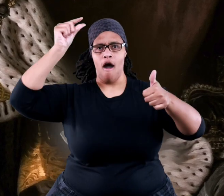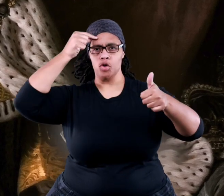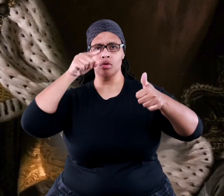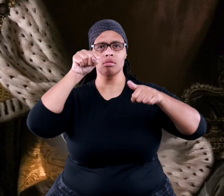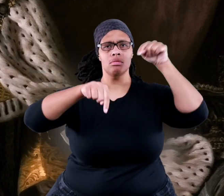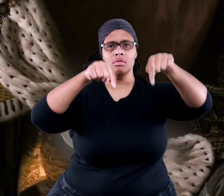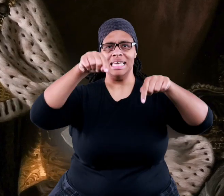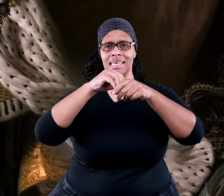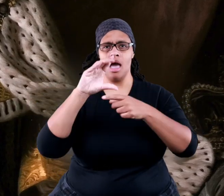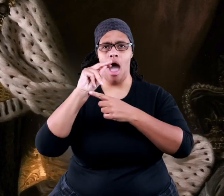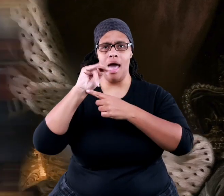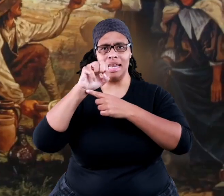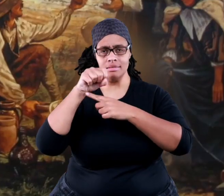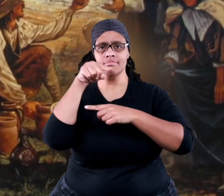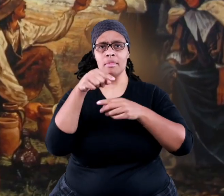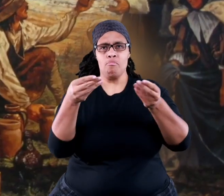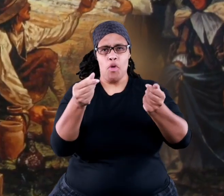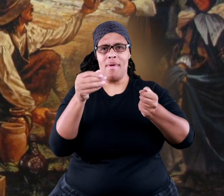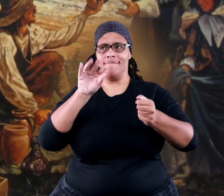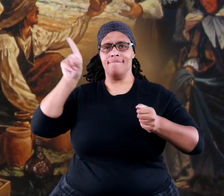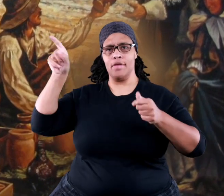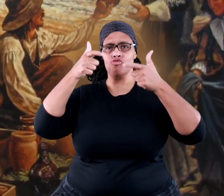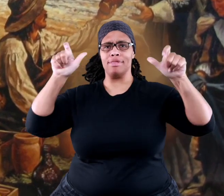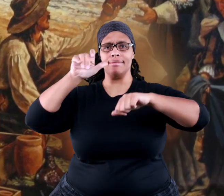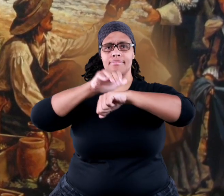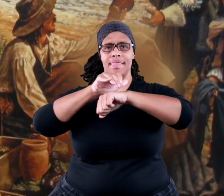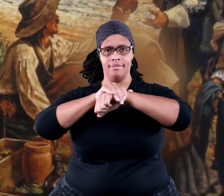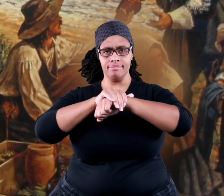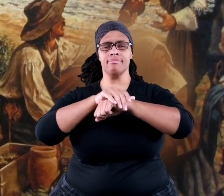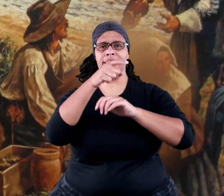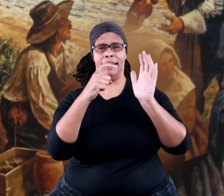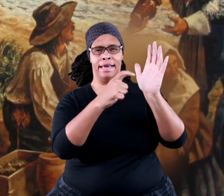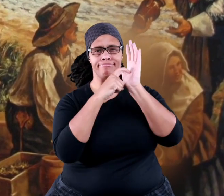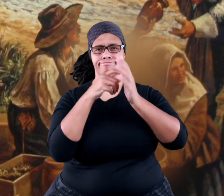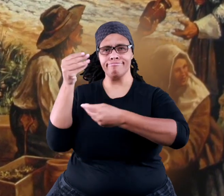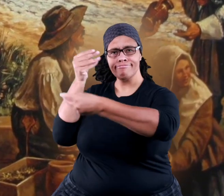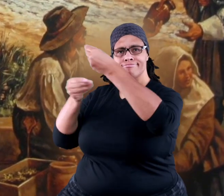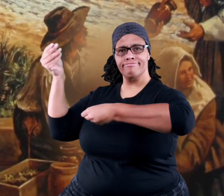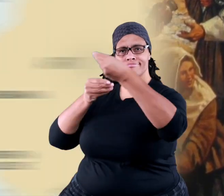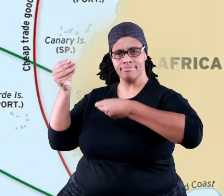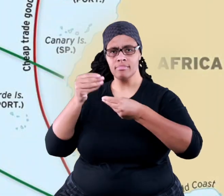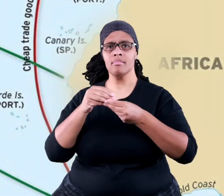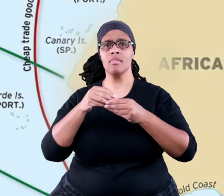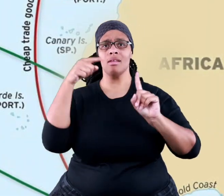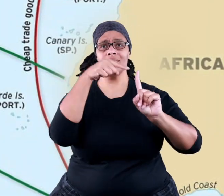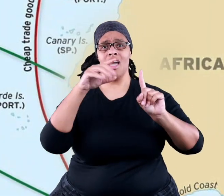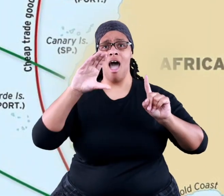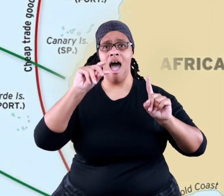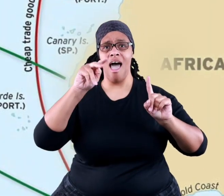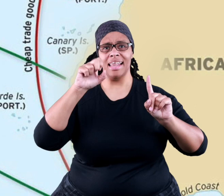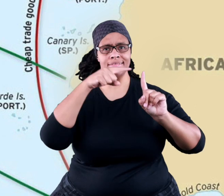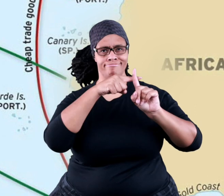governors throughout the colonies. The colonies were the property of Great Britain, with whom they were required to trade and to